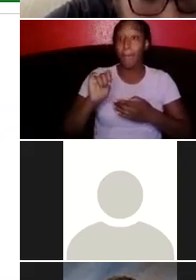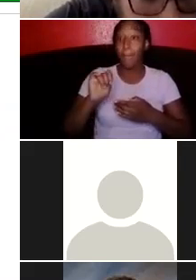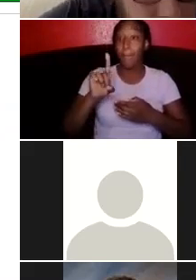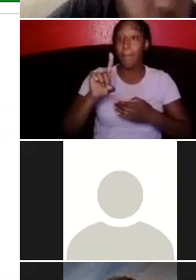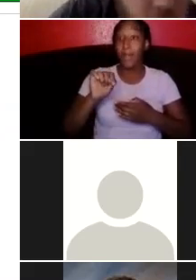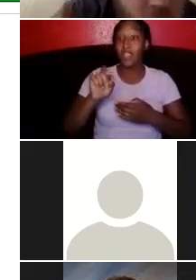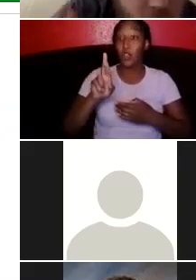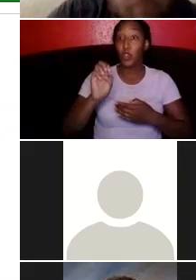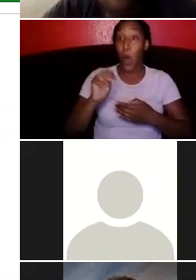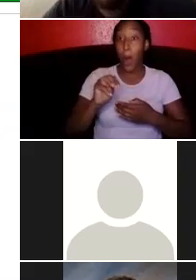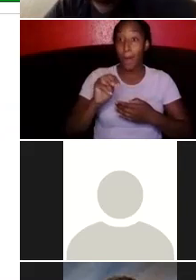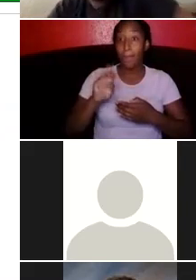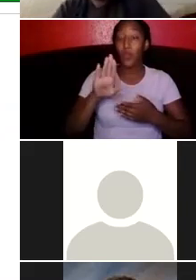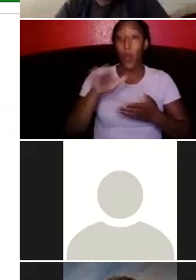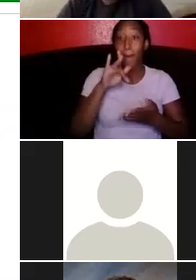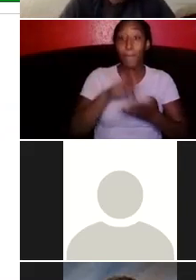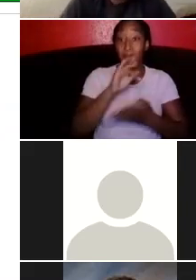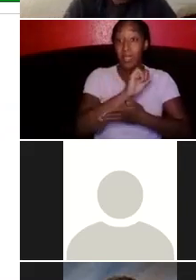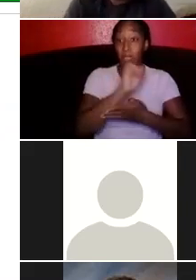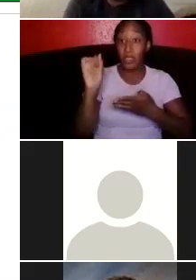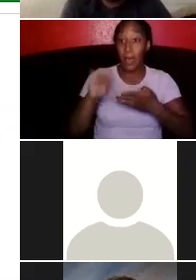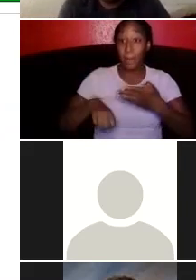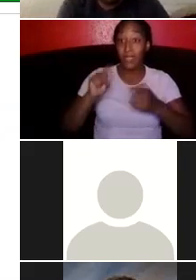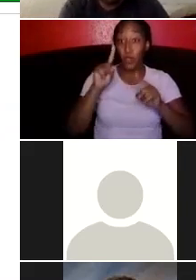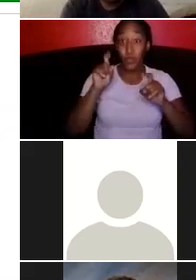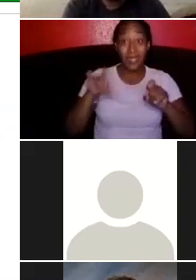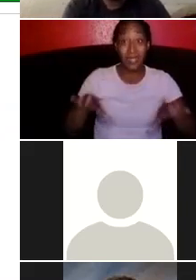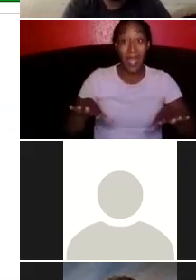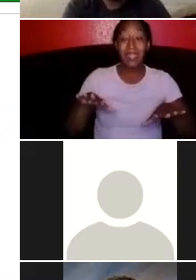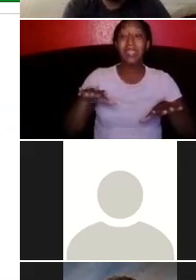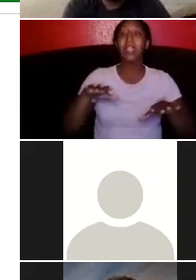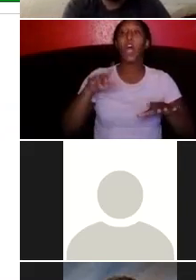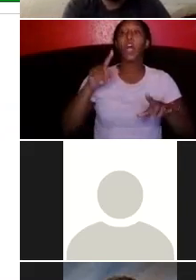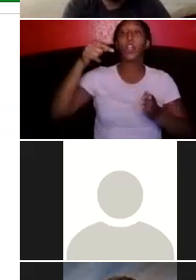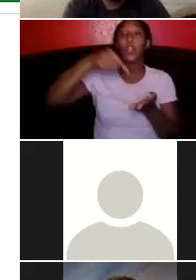I hate to impinge on anybody's July 4th plans, but